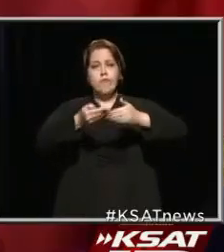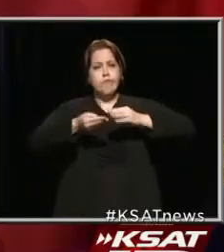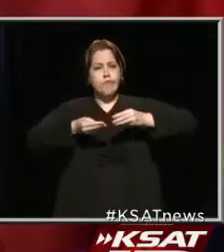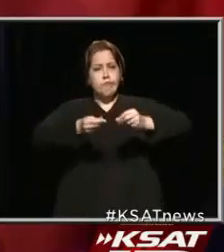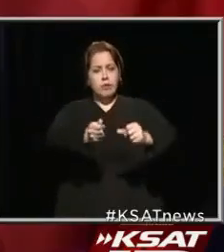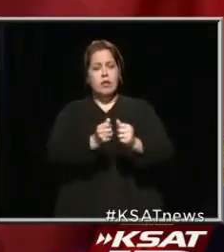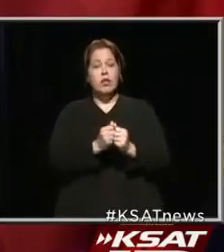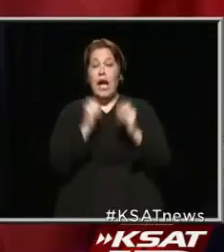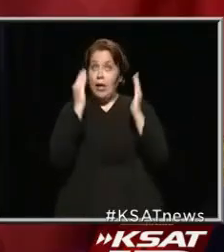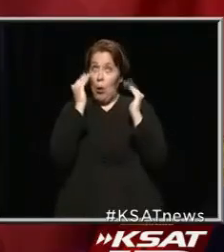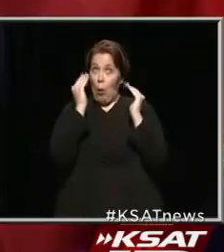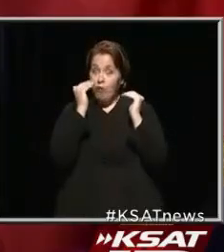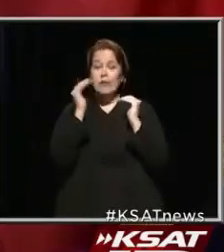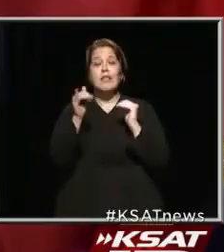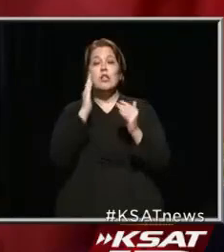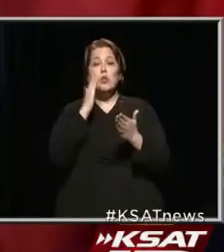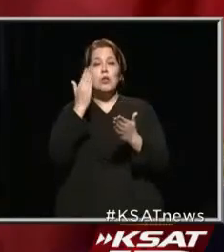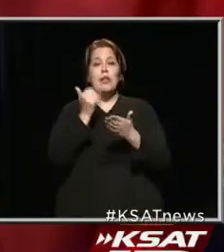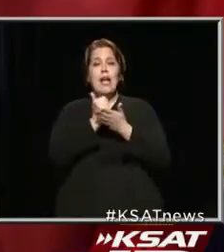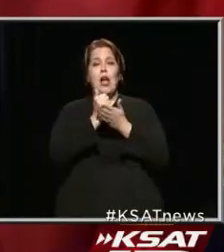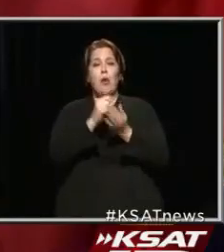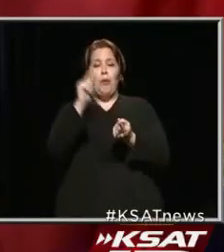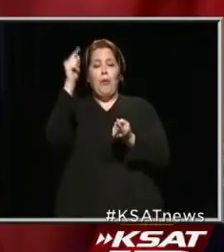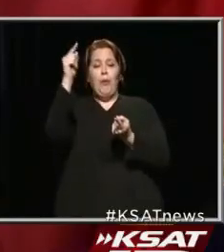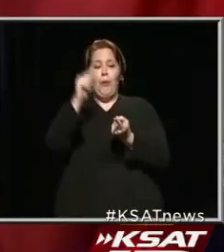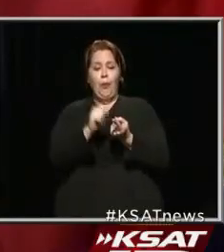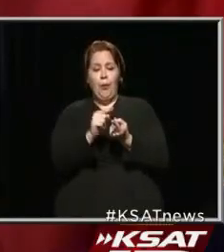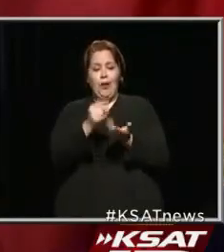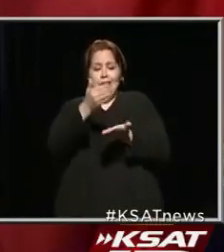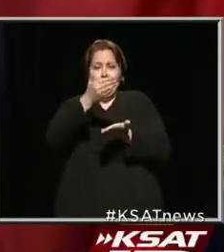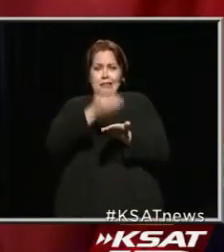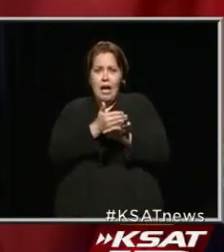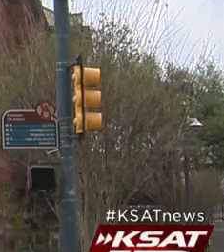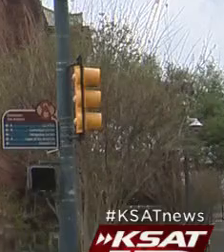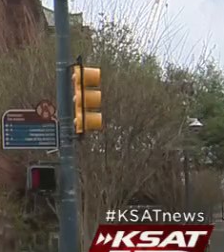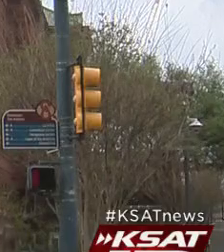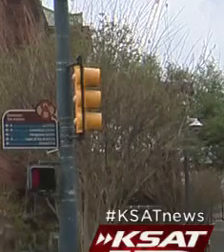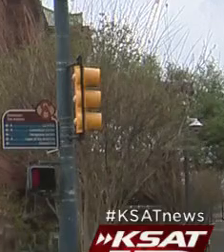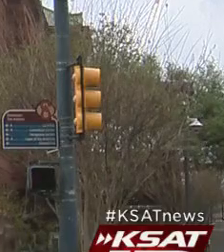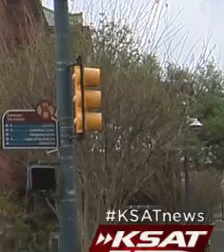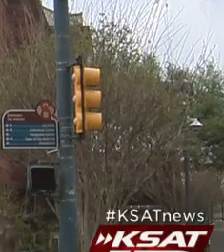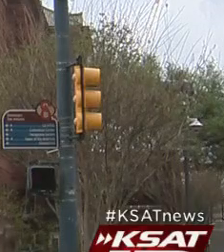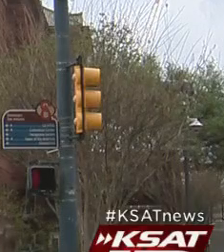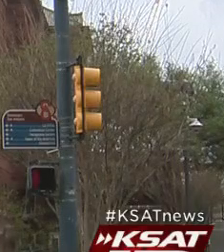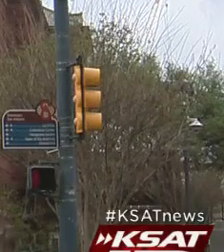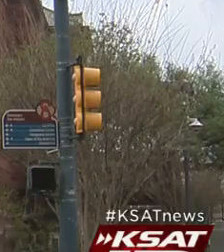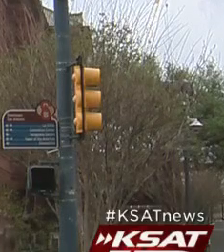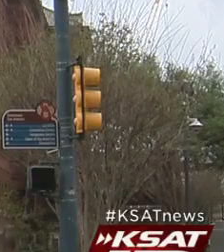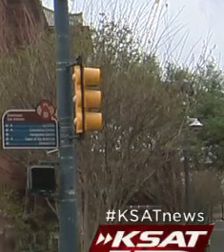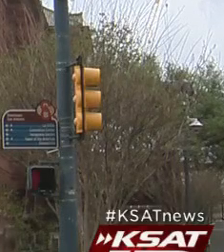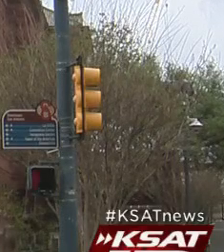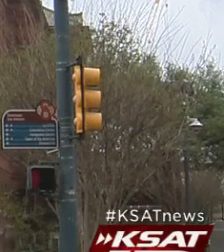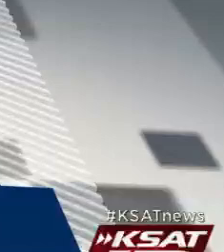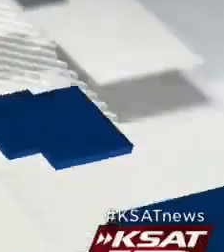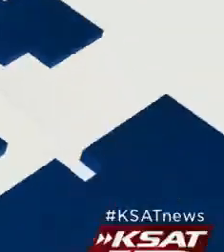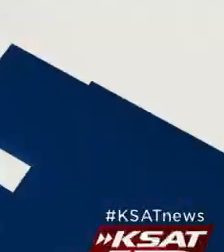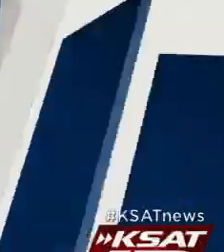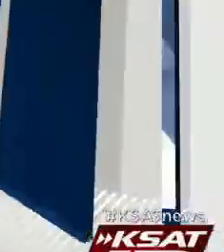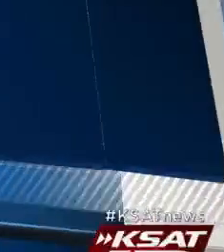will help us stem this tide of domestic violence. Paul Venema, KSAT 12